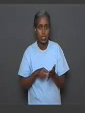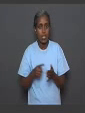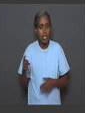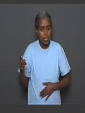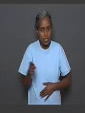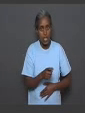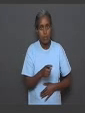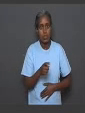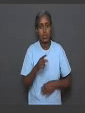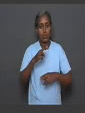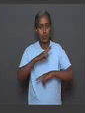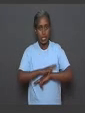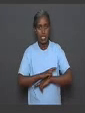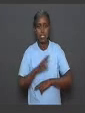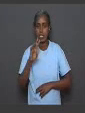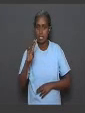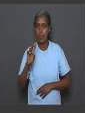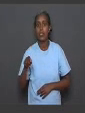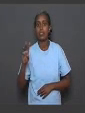rest at 7, 6.